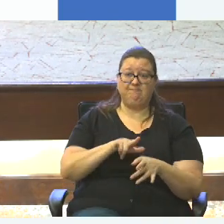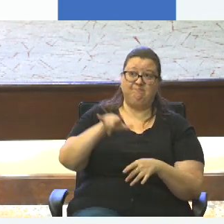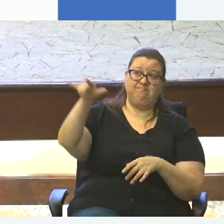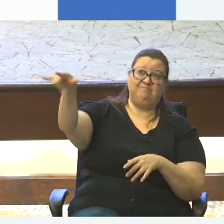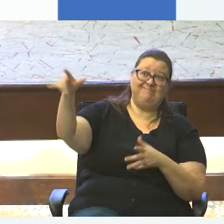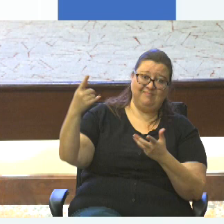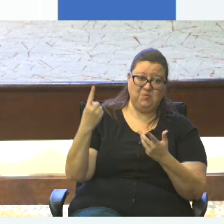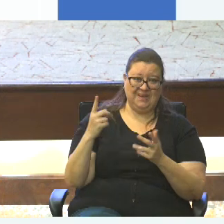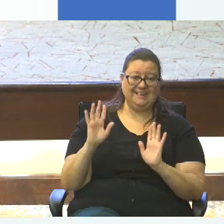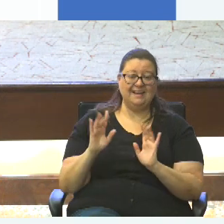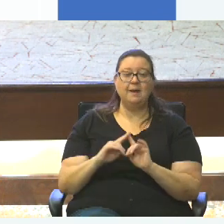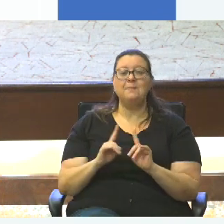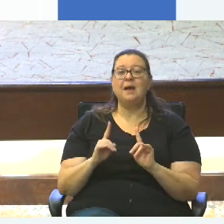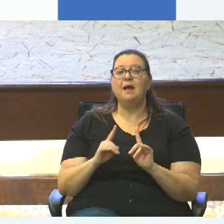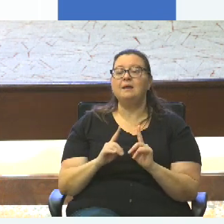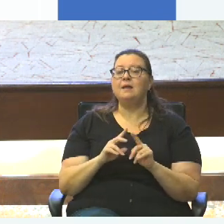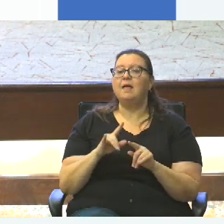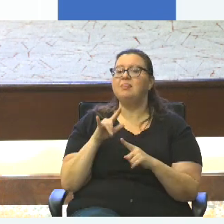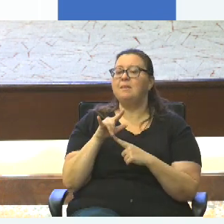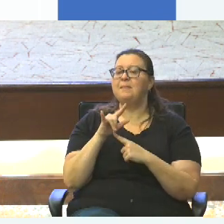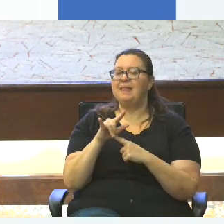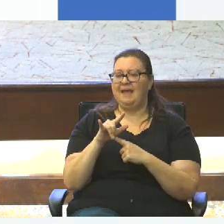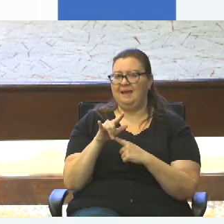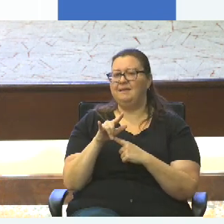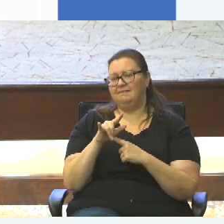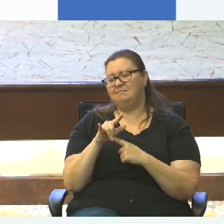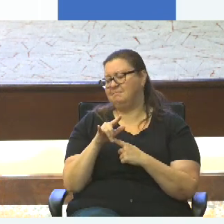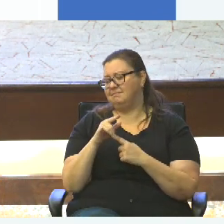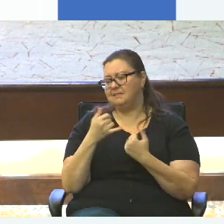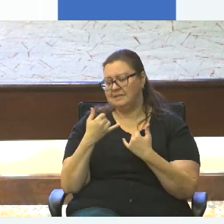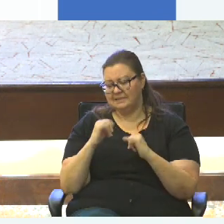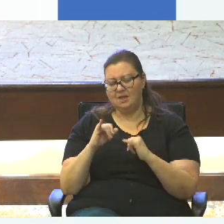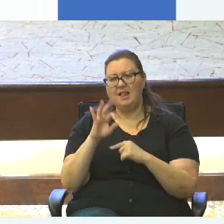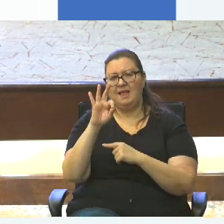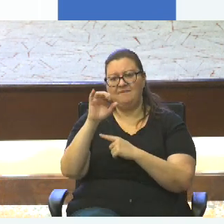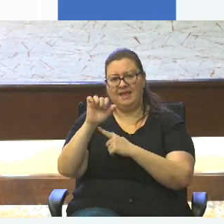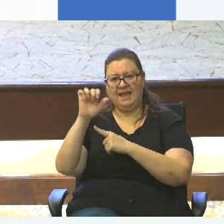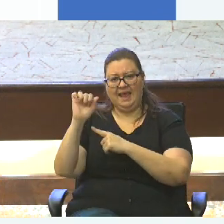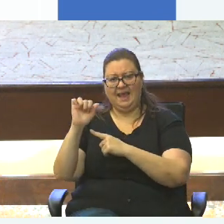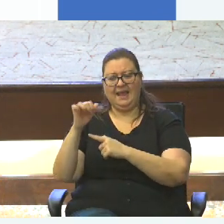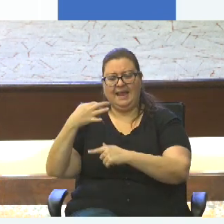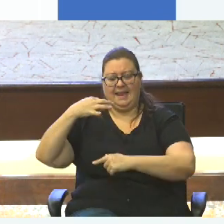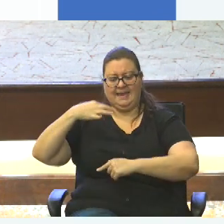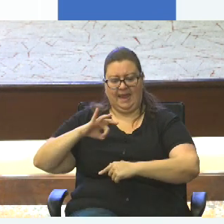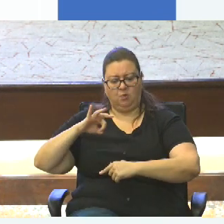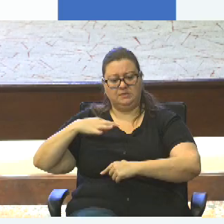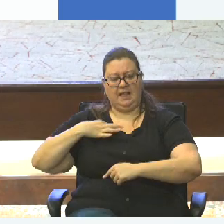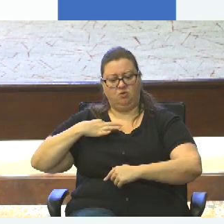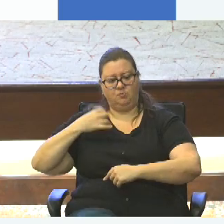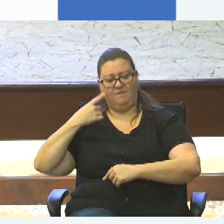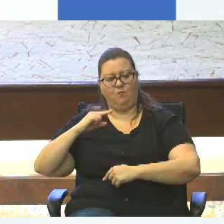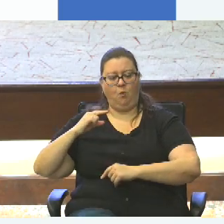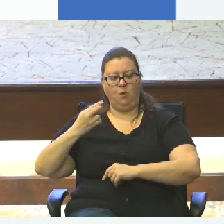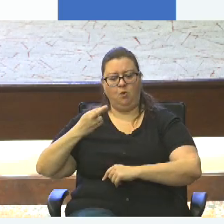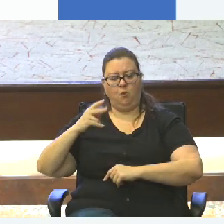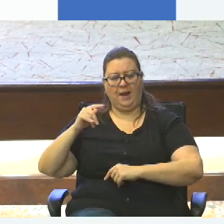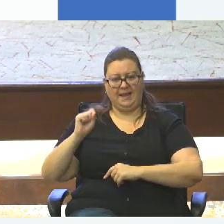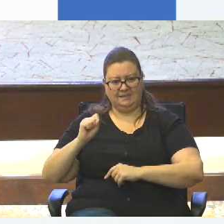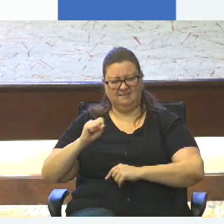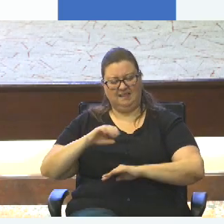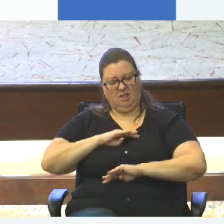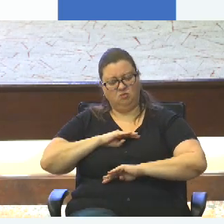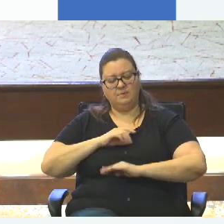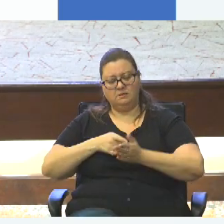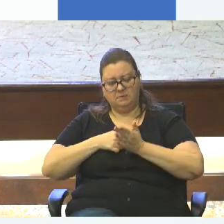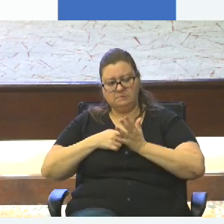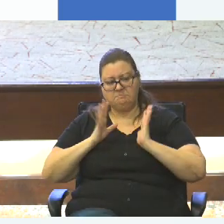assume, enplanements, of course, is what the FAA counts and considers as it relates to eligibility for various grants. However, it is